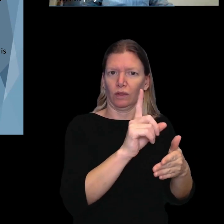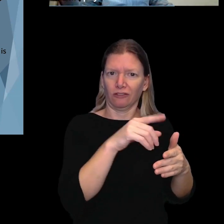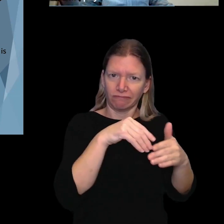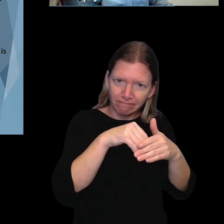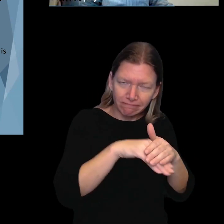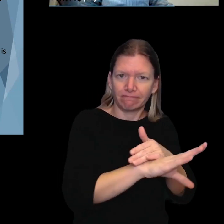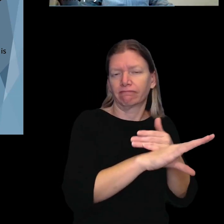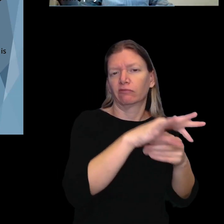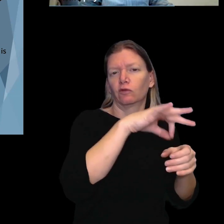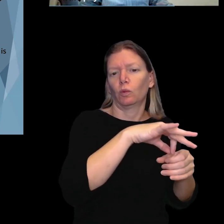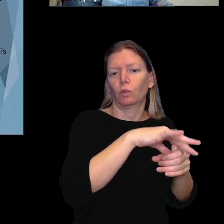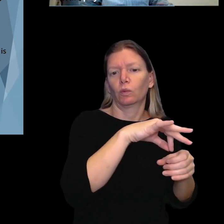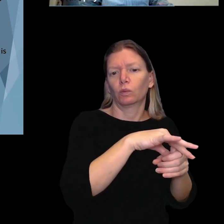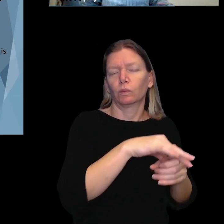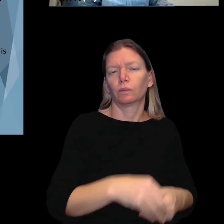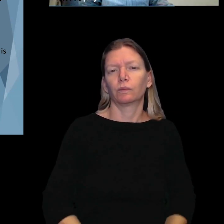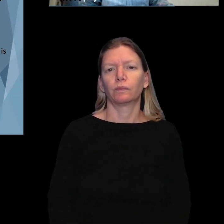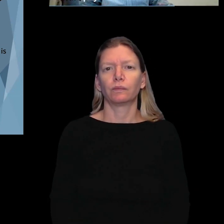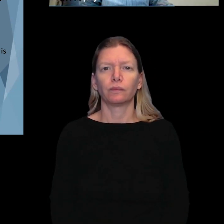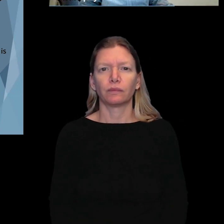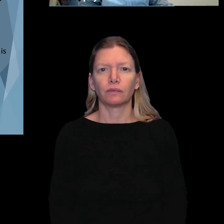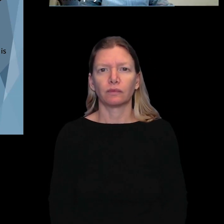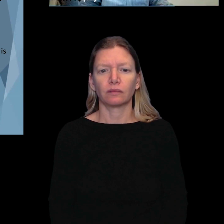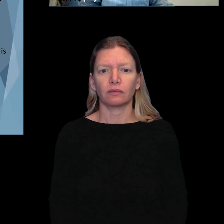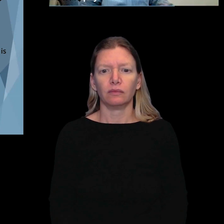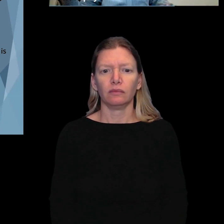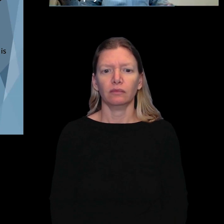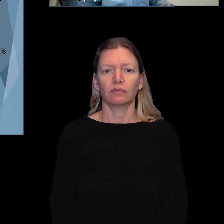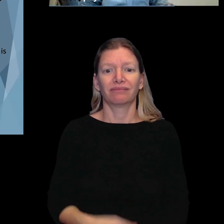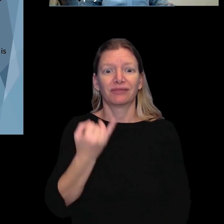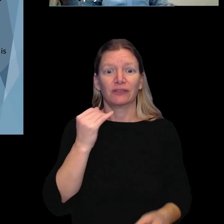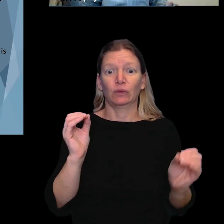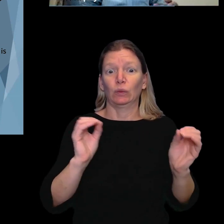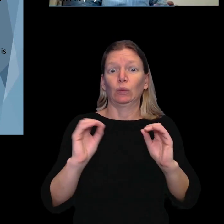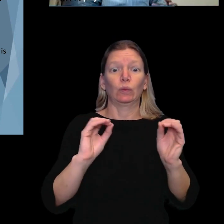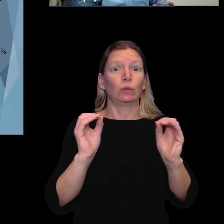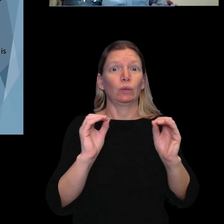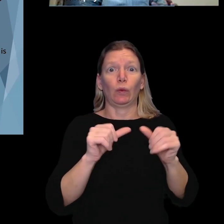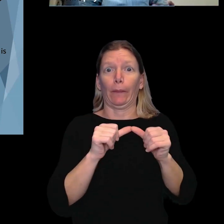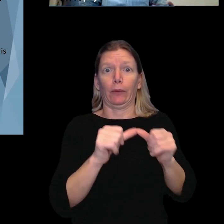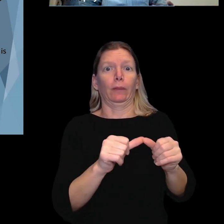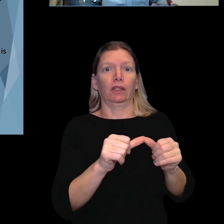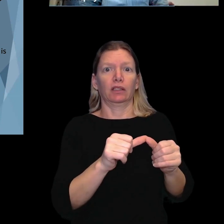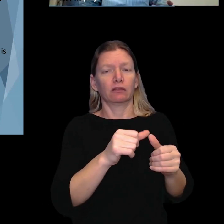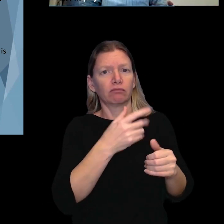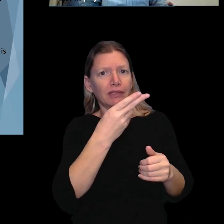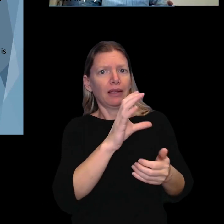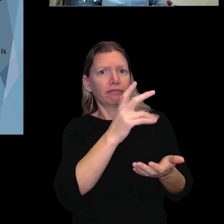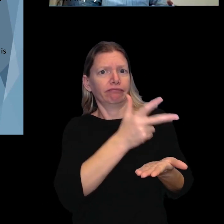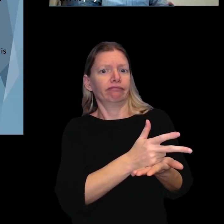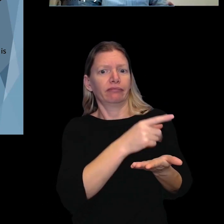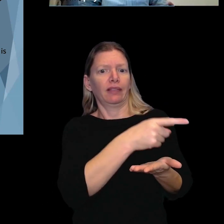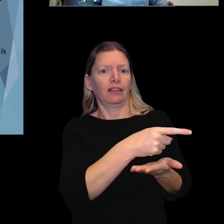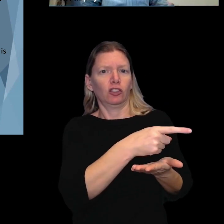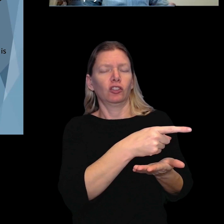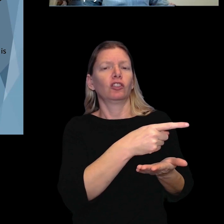being close to the entrance to the actual polling place location. And if there is not permanent accessible